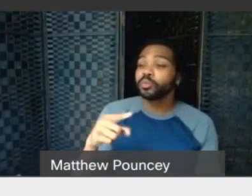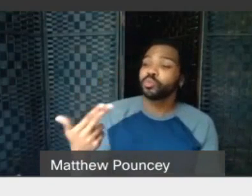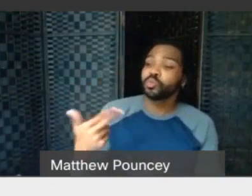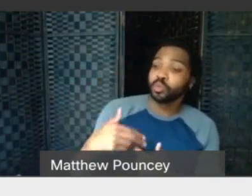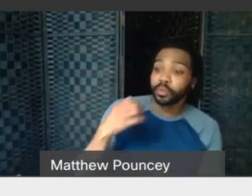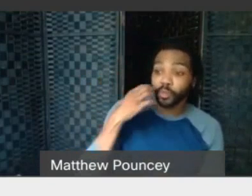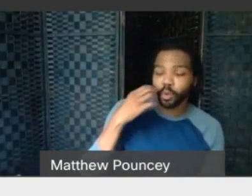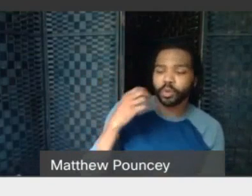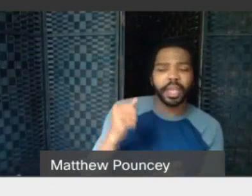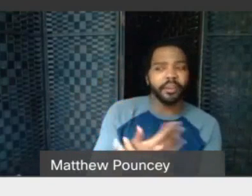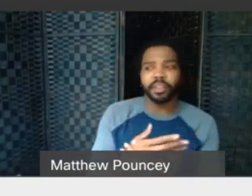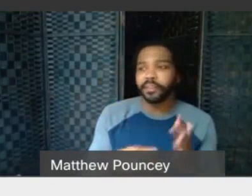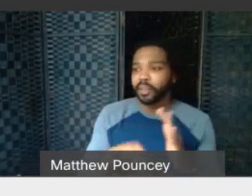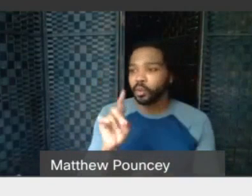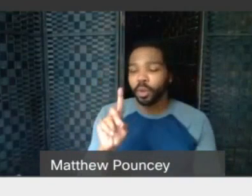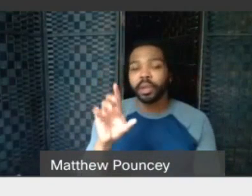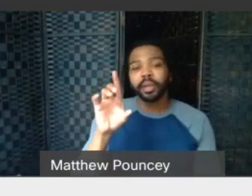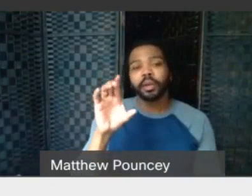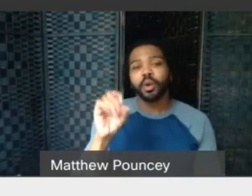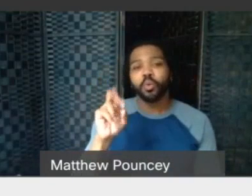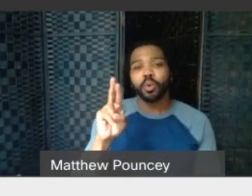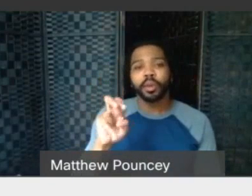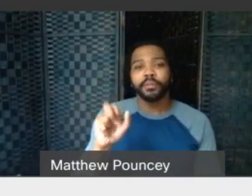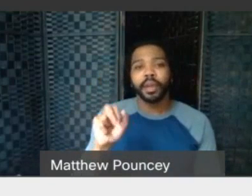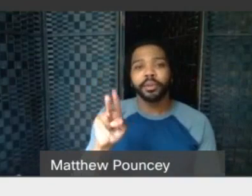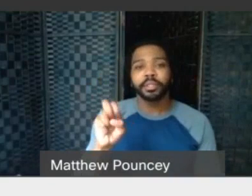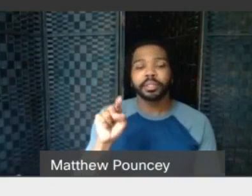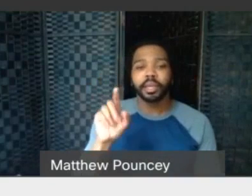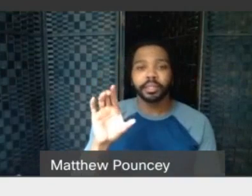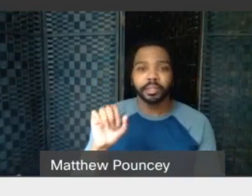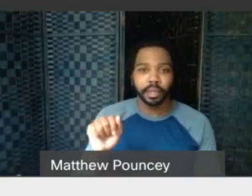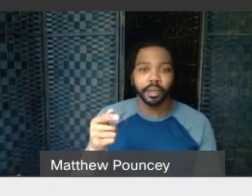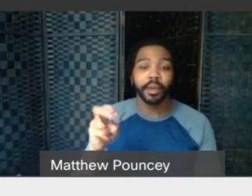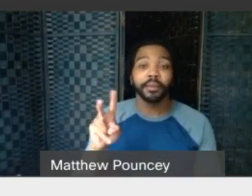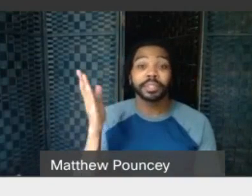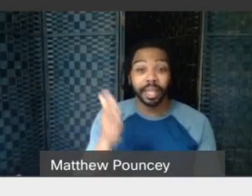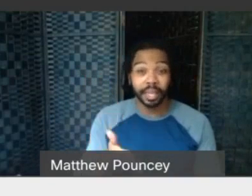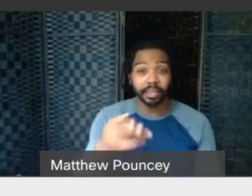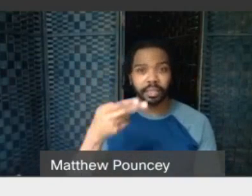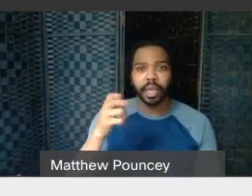guidances are found on coronaviruses.dc.gov under health guidances. Thanks.